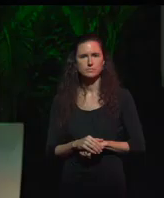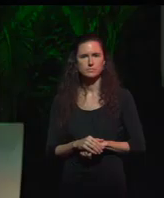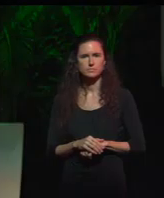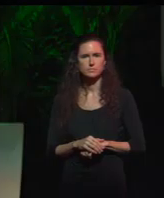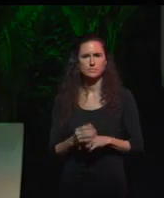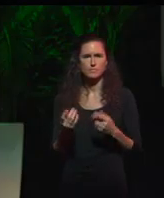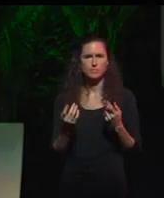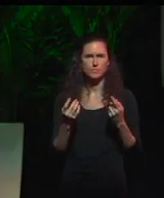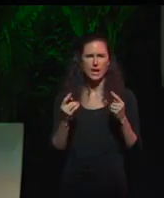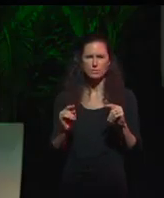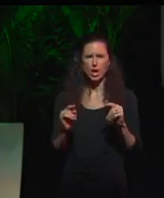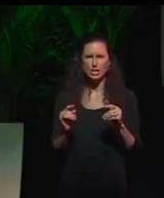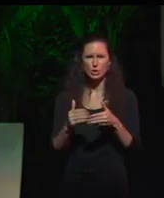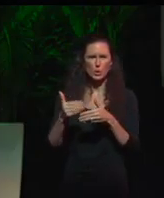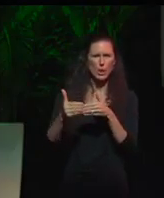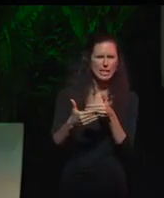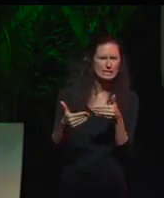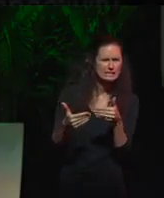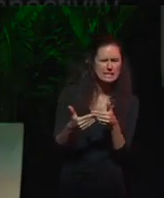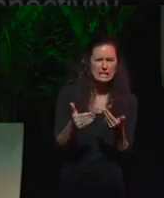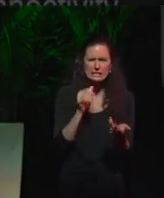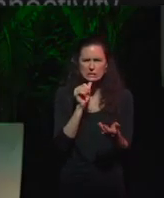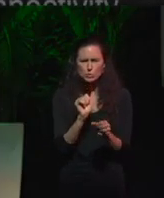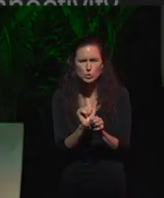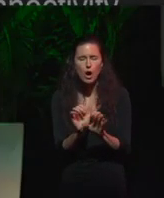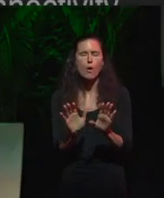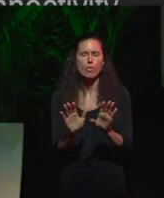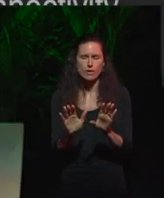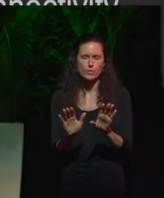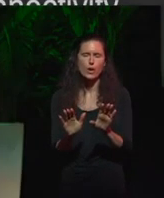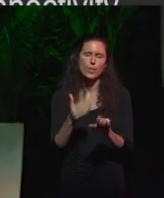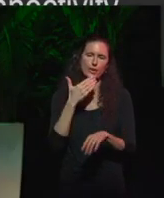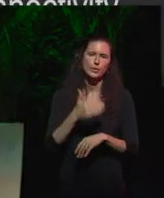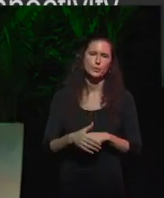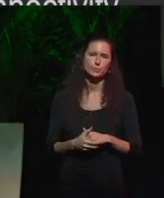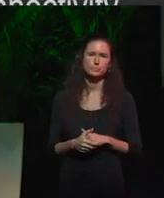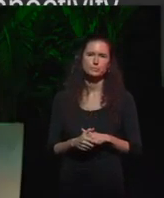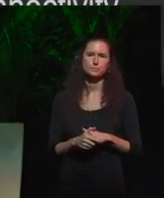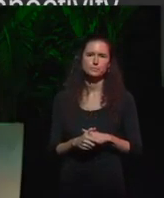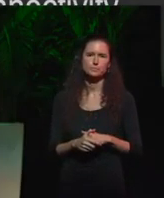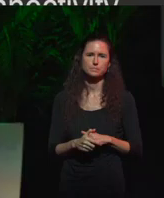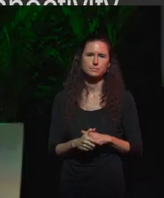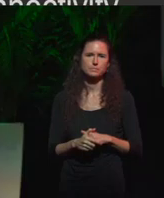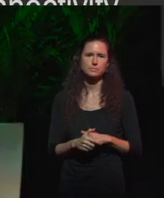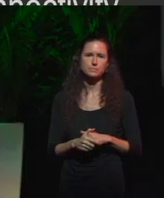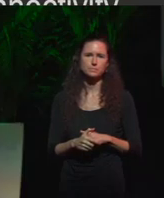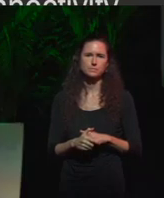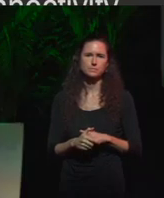I'm trying to advance the slide. Oh, there we go, thank you.